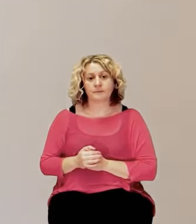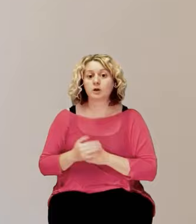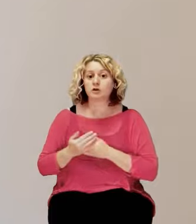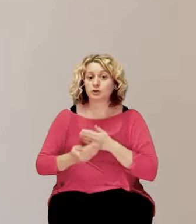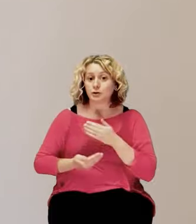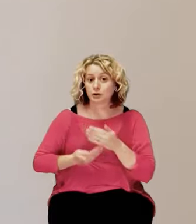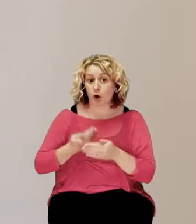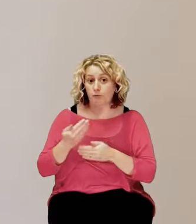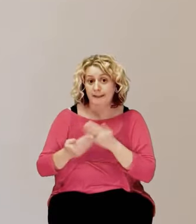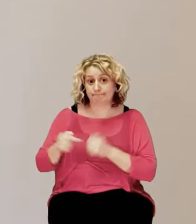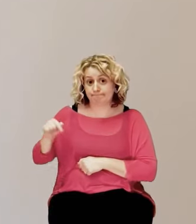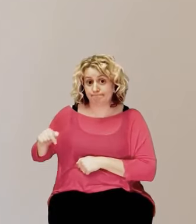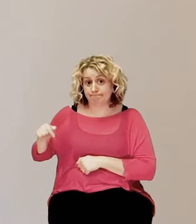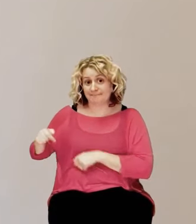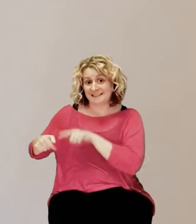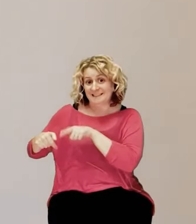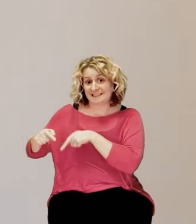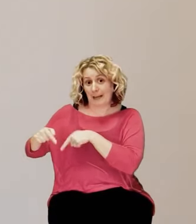middle of lockdown.